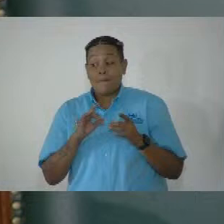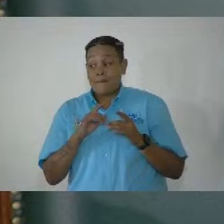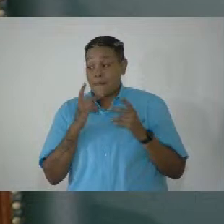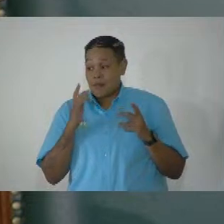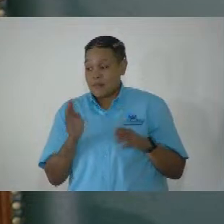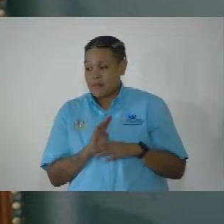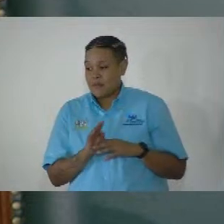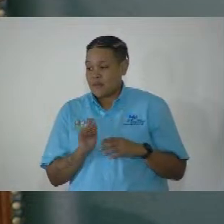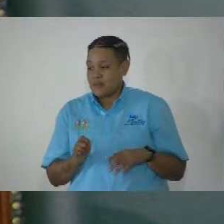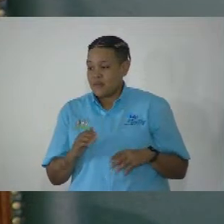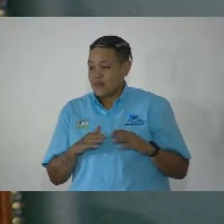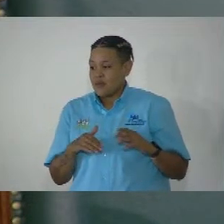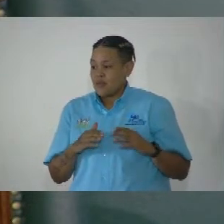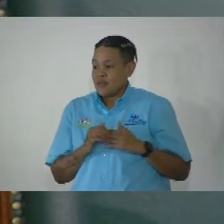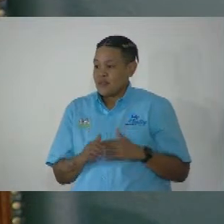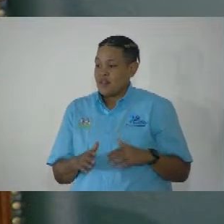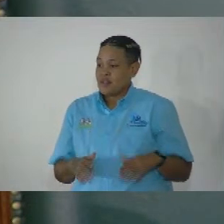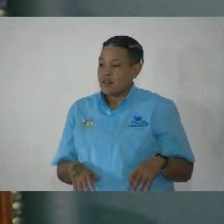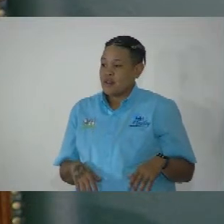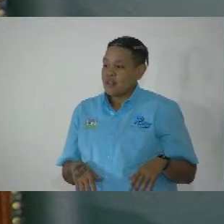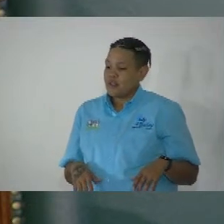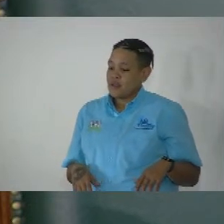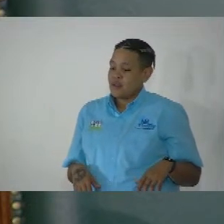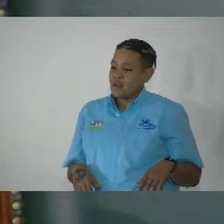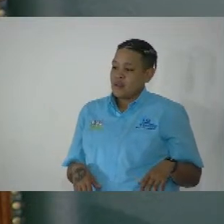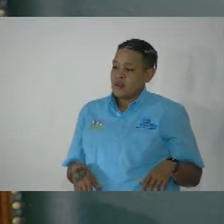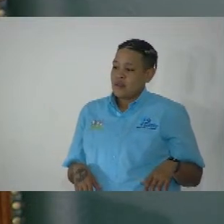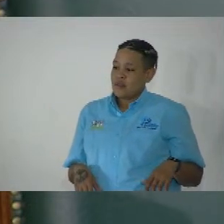House Leader. House Leader.